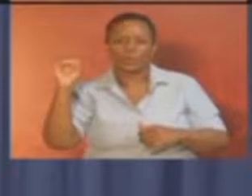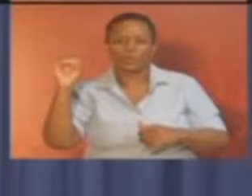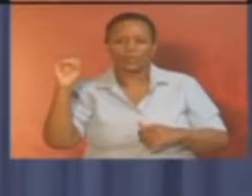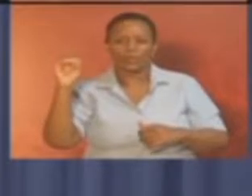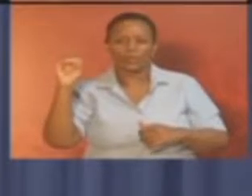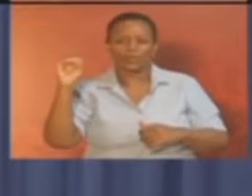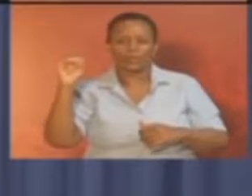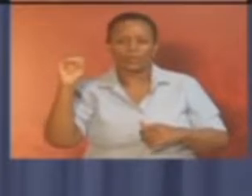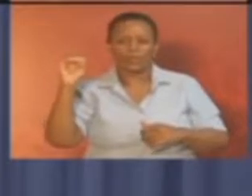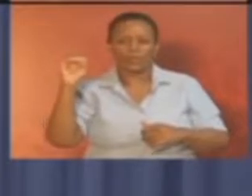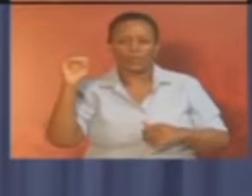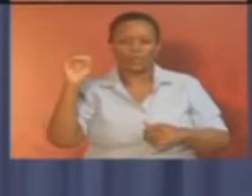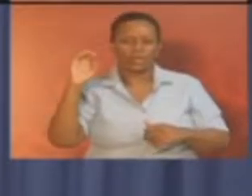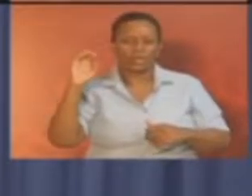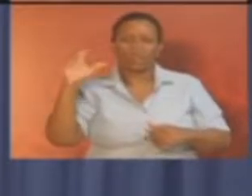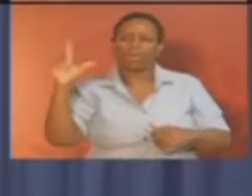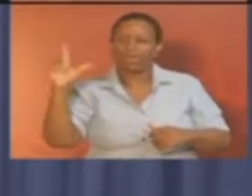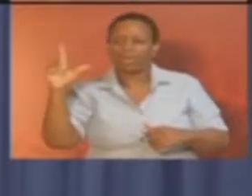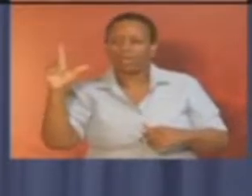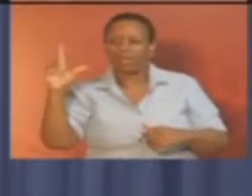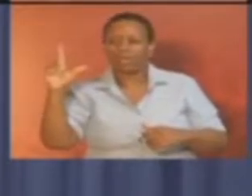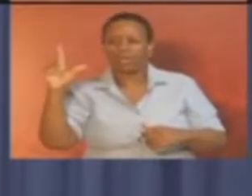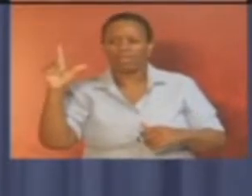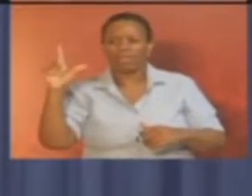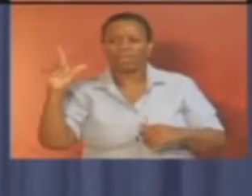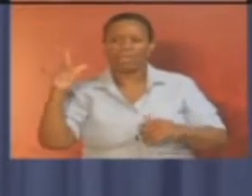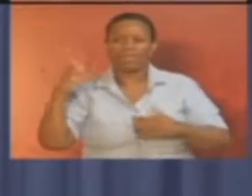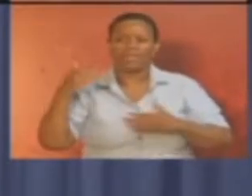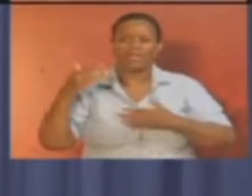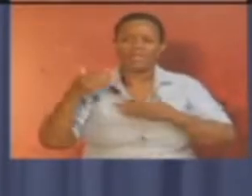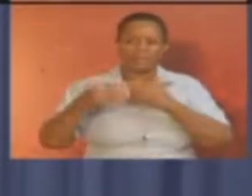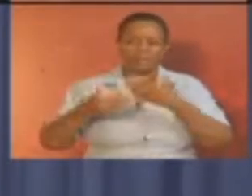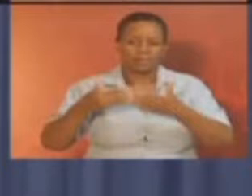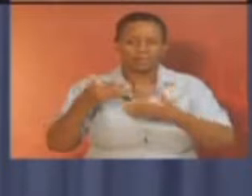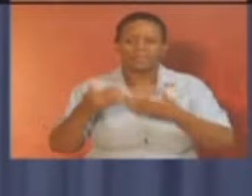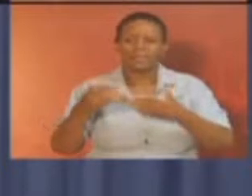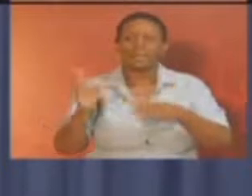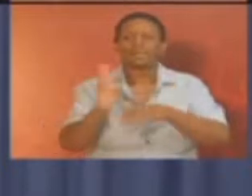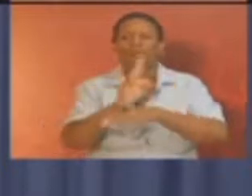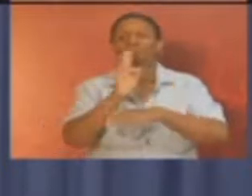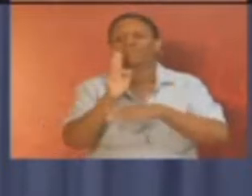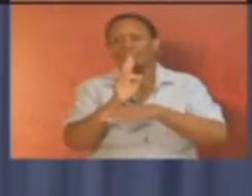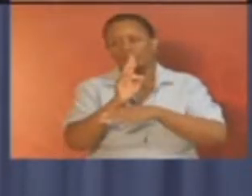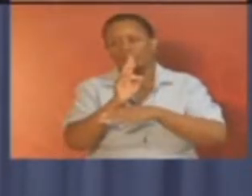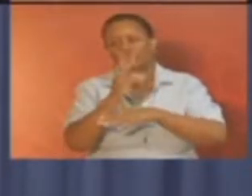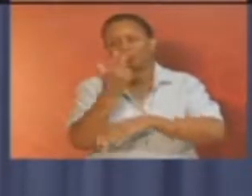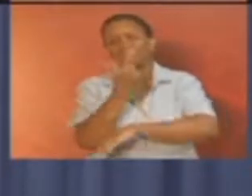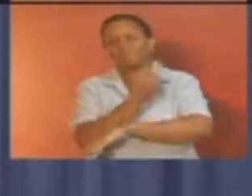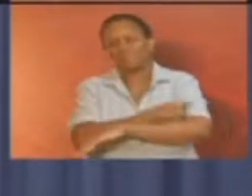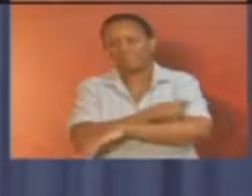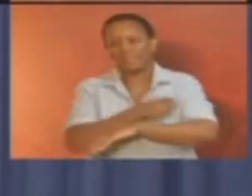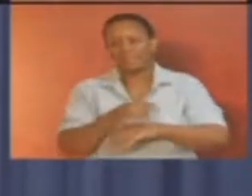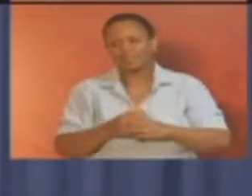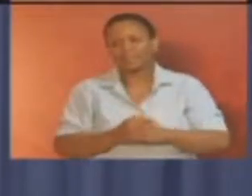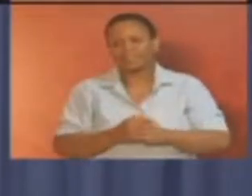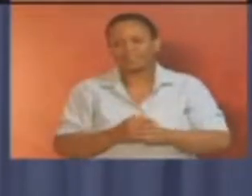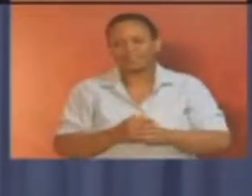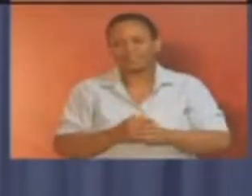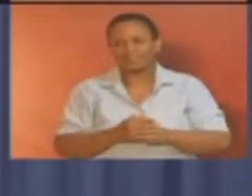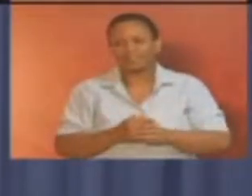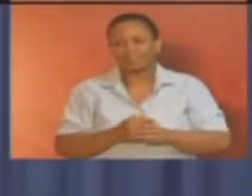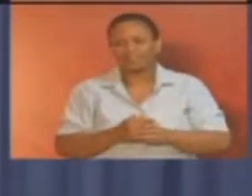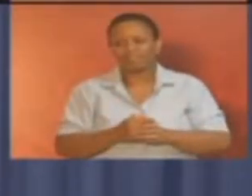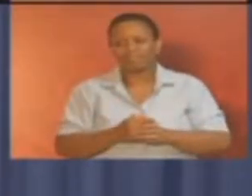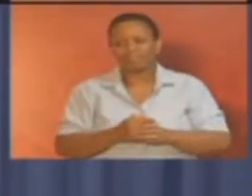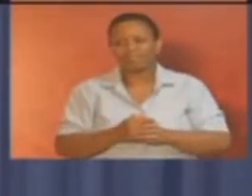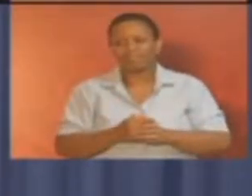called compassionate use, for the Ebola vaccine way back in 2014, 15, 16, until the Ebola vaccine finally